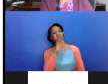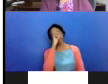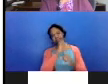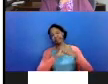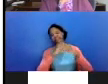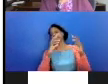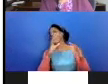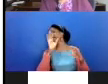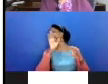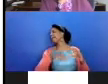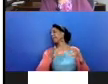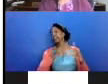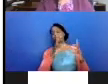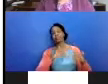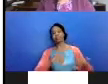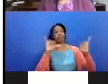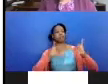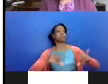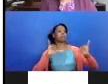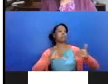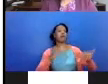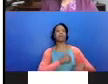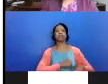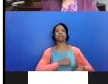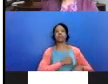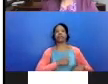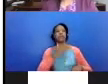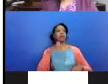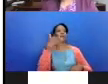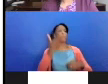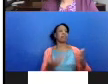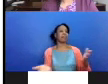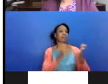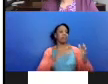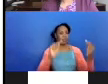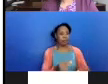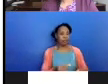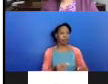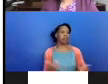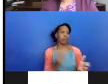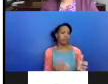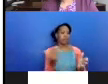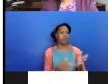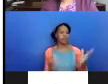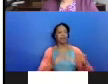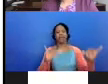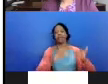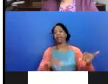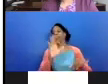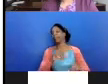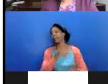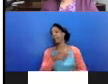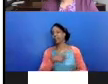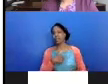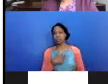responsibility, seeds of being able to move towards repair. So there's all kinds of things that actually, in retrospect, kept me from